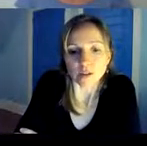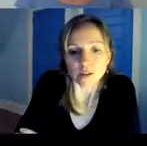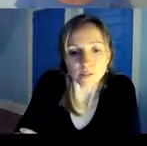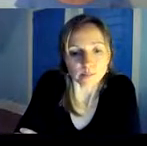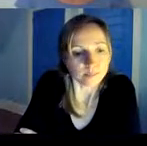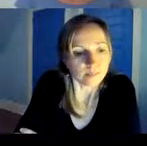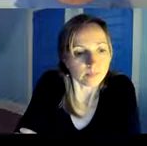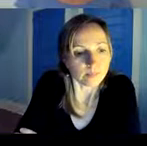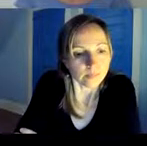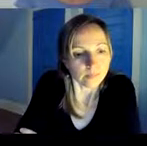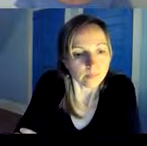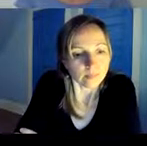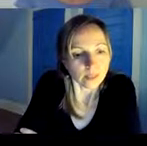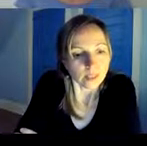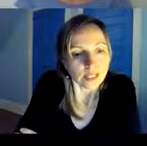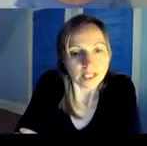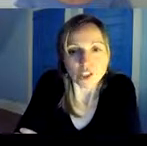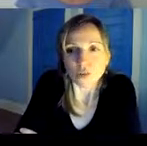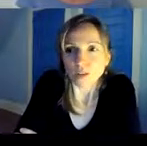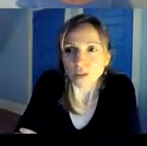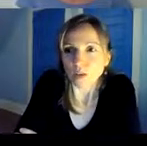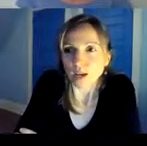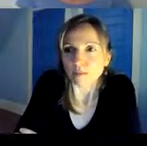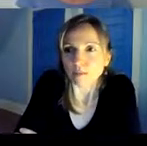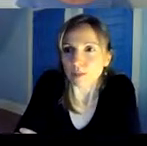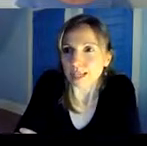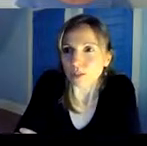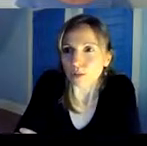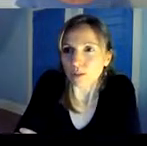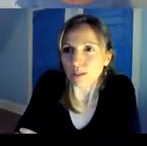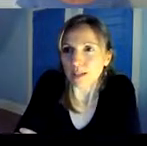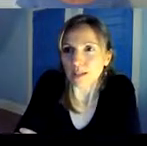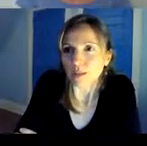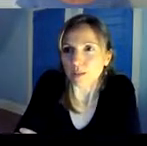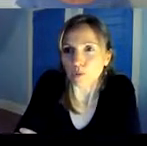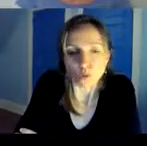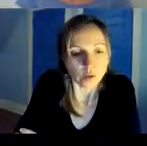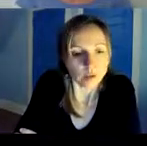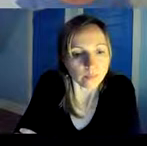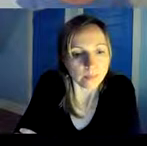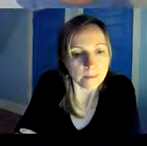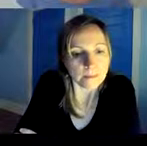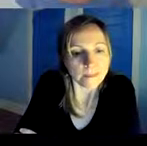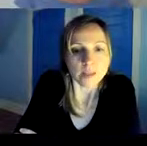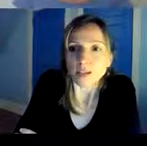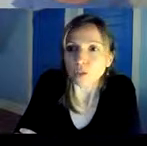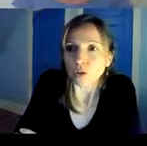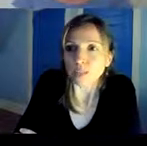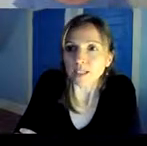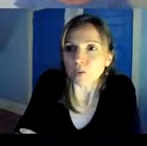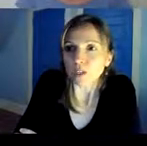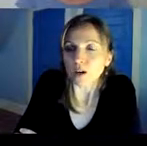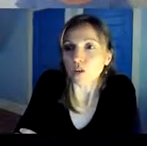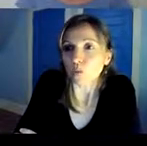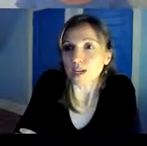seed pods are out. It's easiest to do this if you have light soil, sandy or loam soil. If you